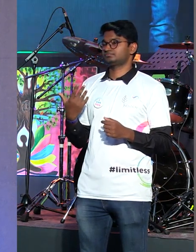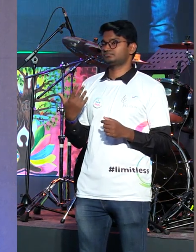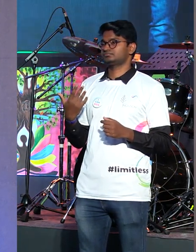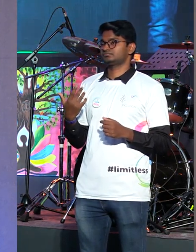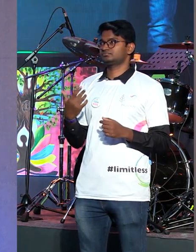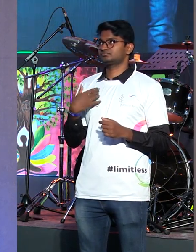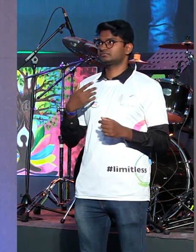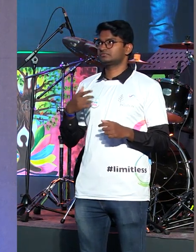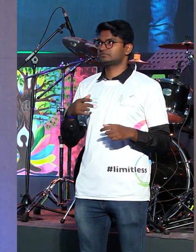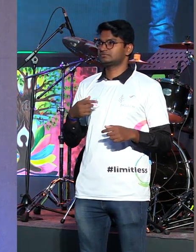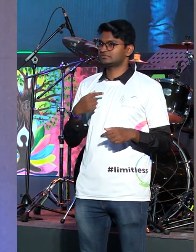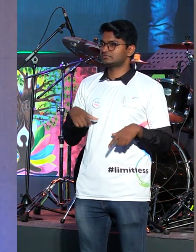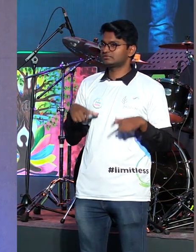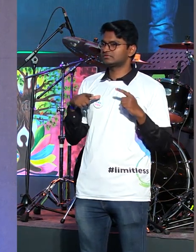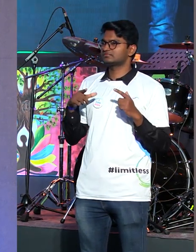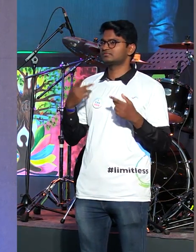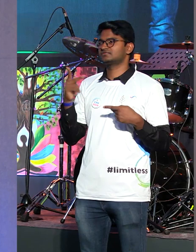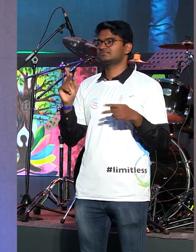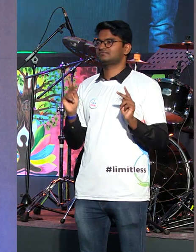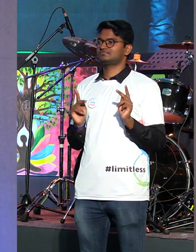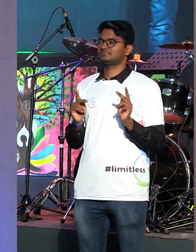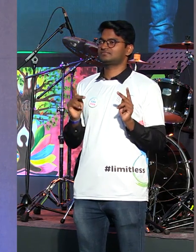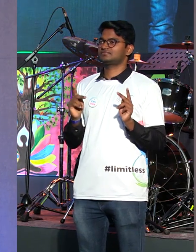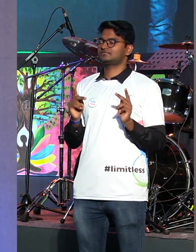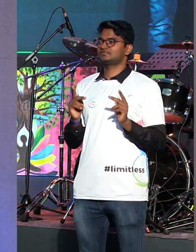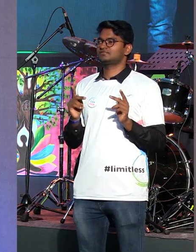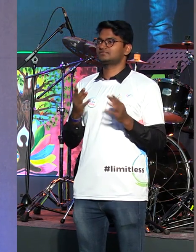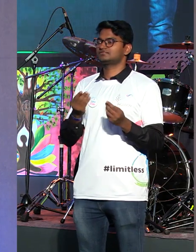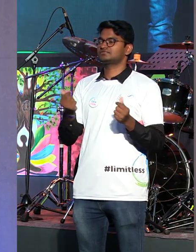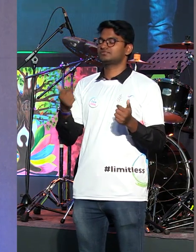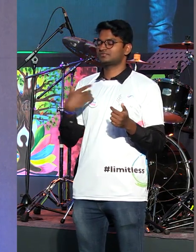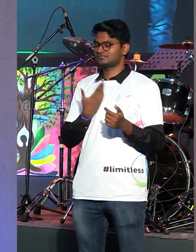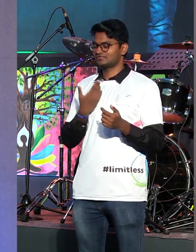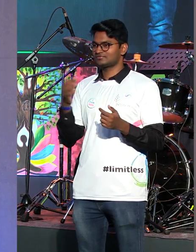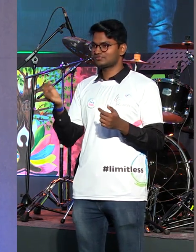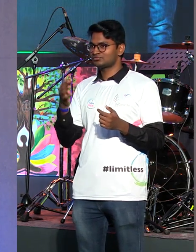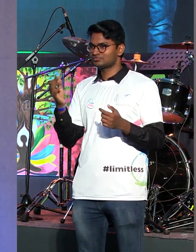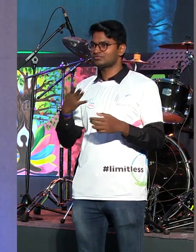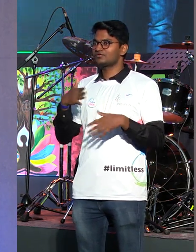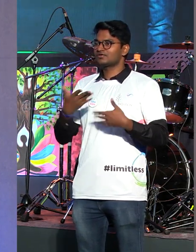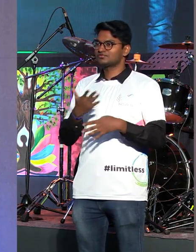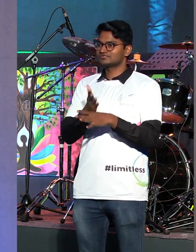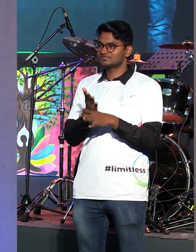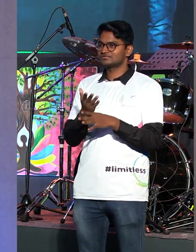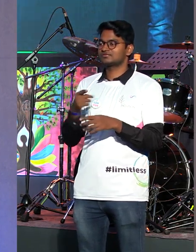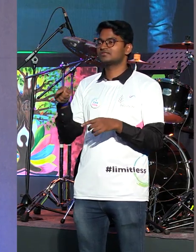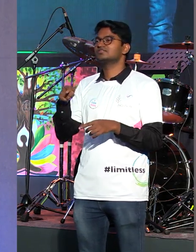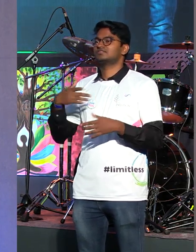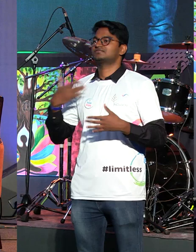do in my own little way and creatively share it with others, that is what I think motivates me and propels